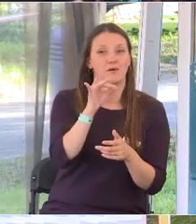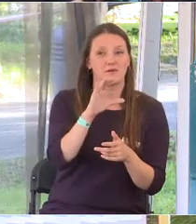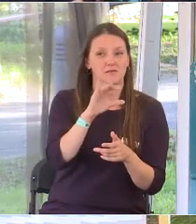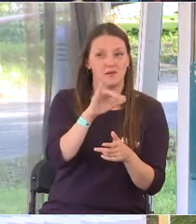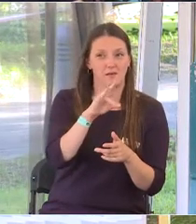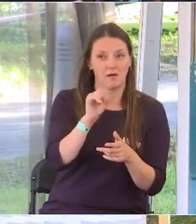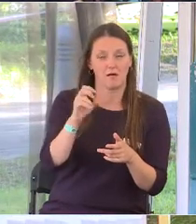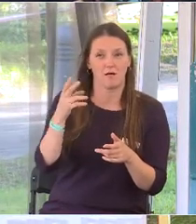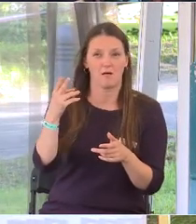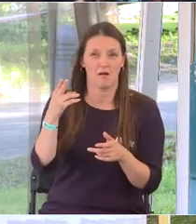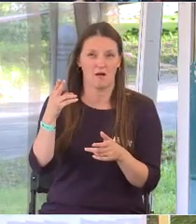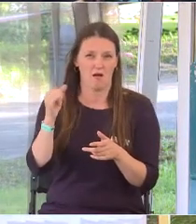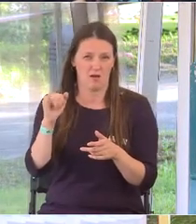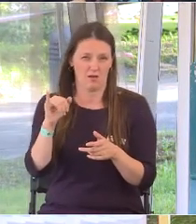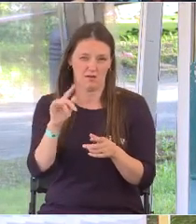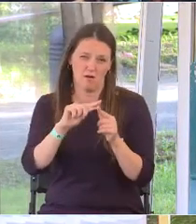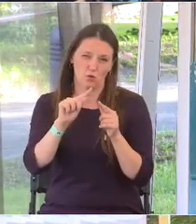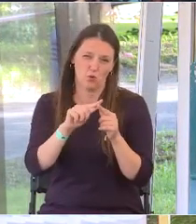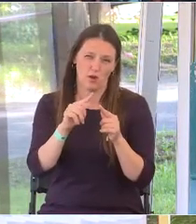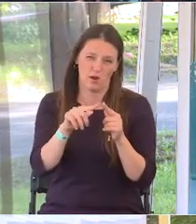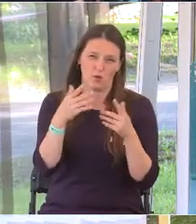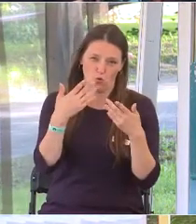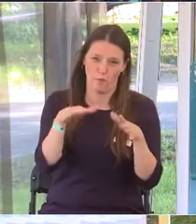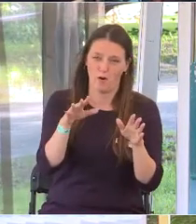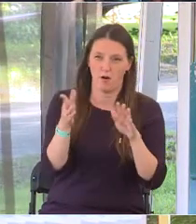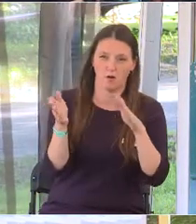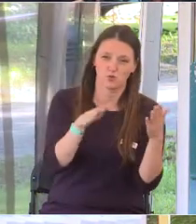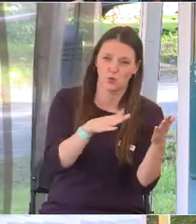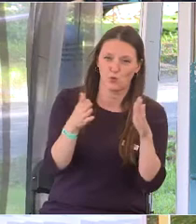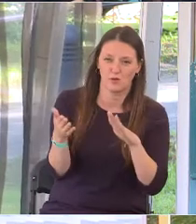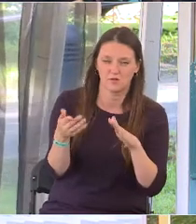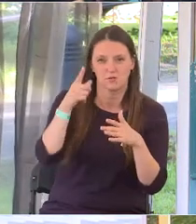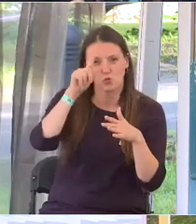blend into the command trust that you